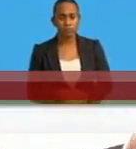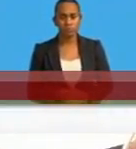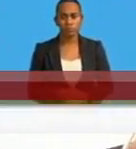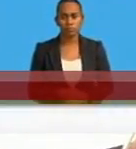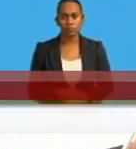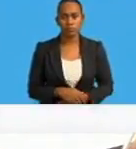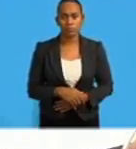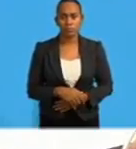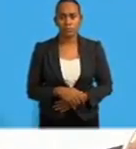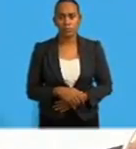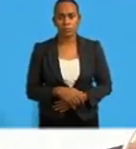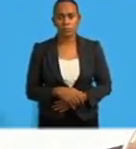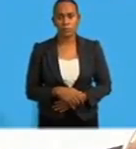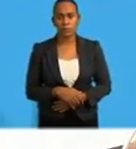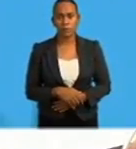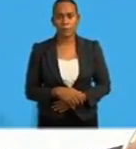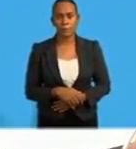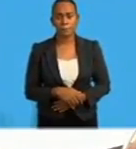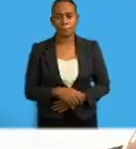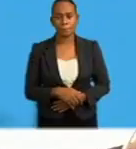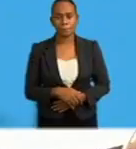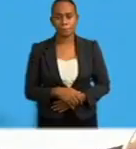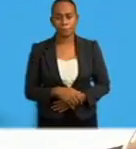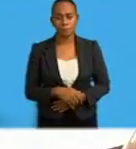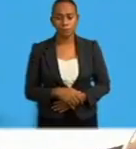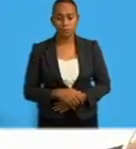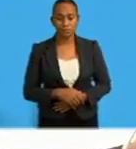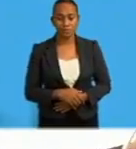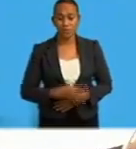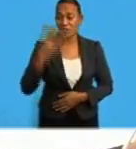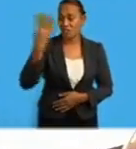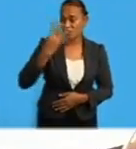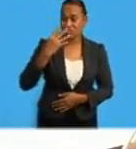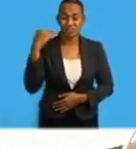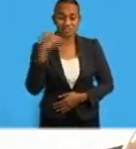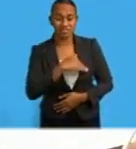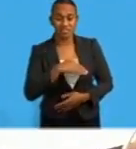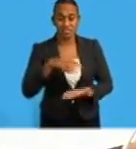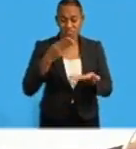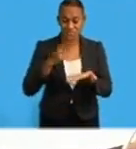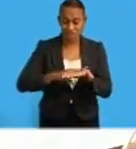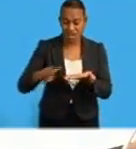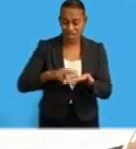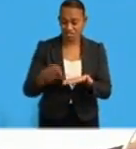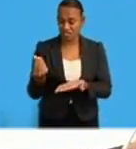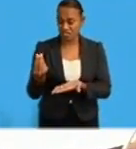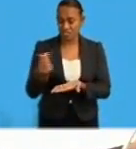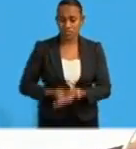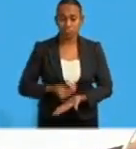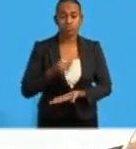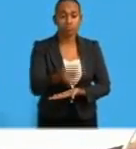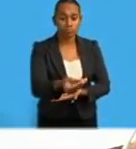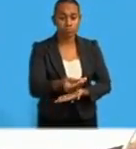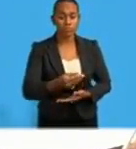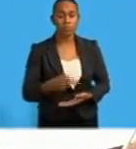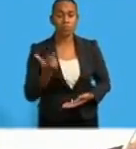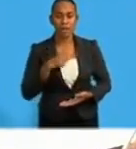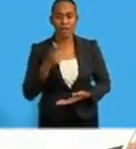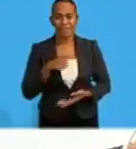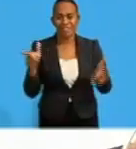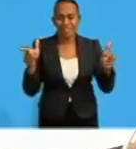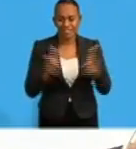that I had quoted $1,400 that they were being paid, and just because of the reduced hours, they're being